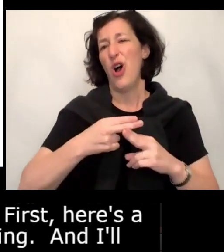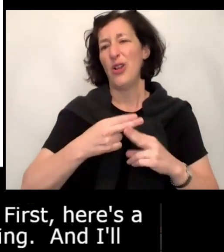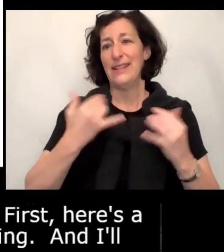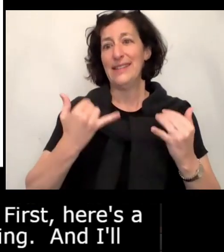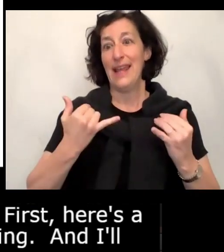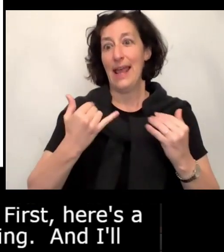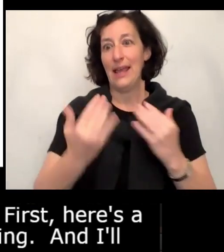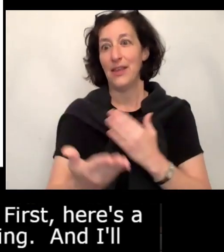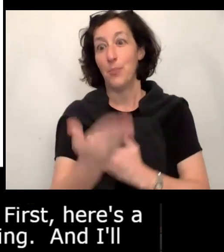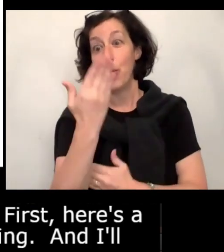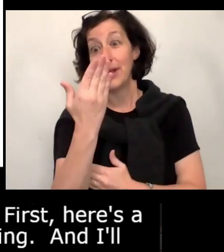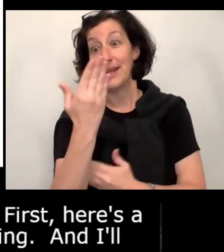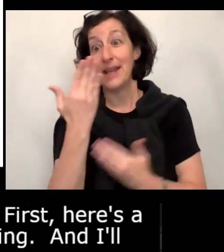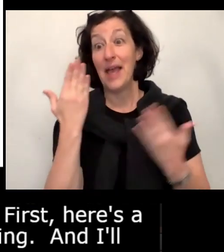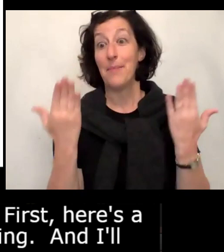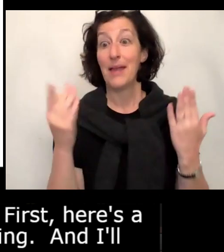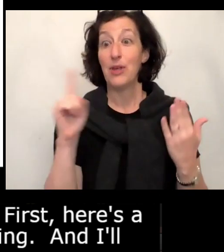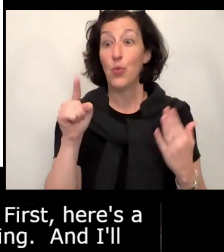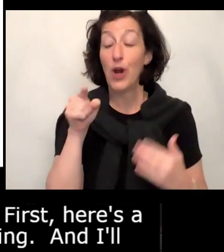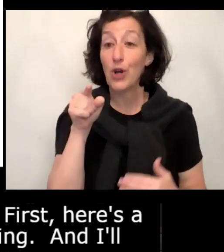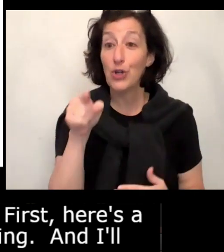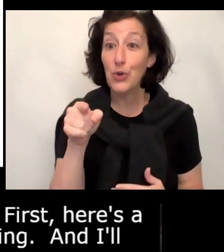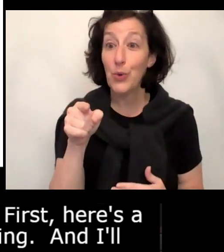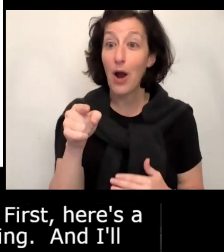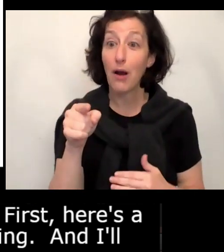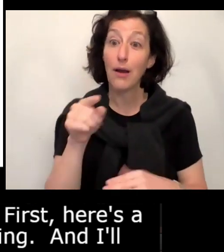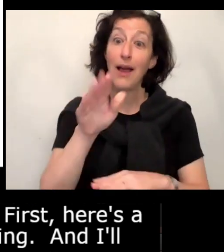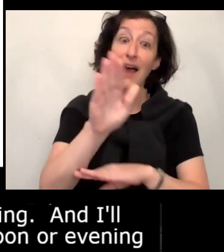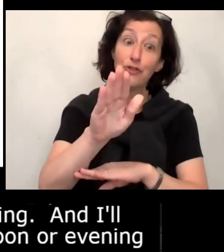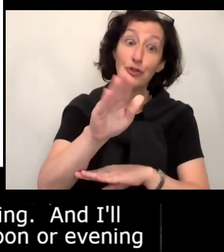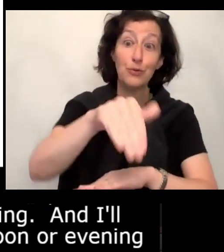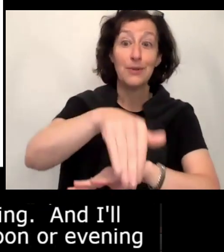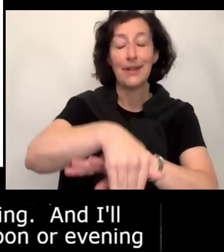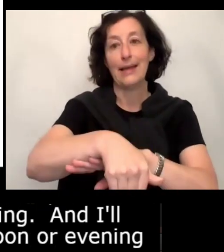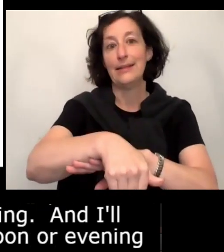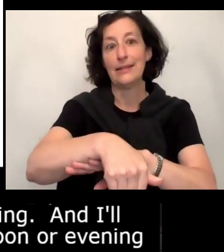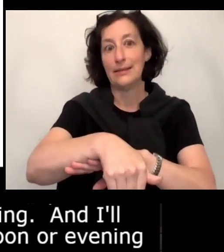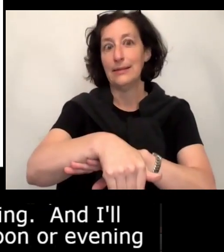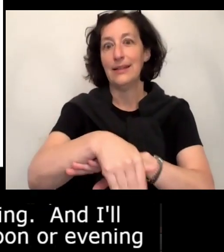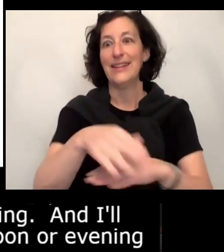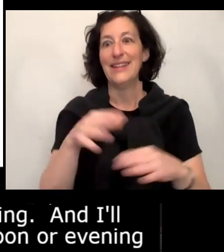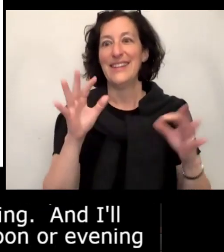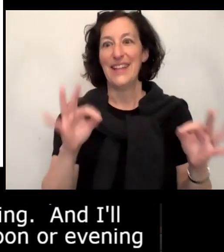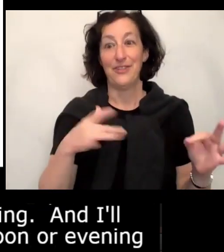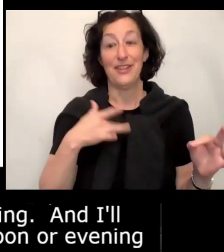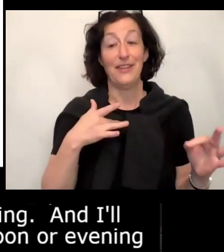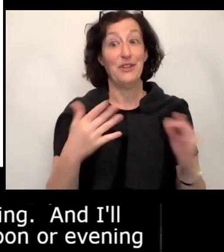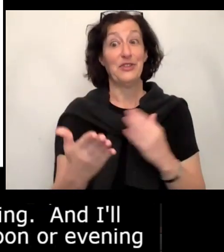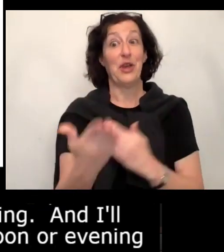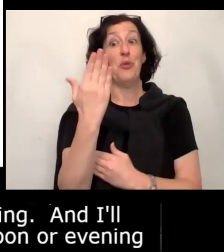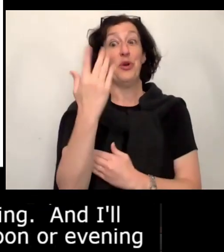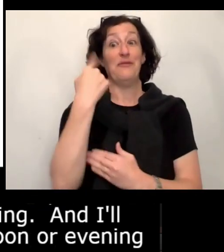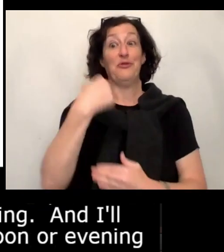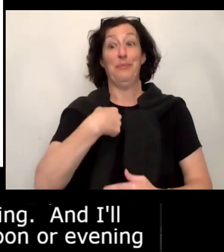may be afternoon or evening for others, because it definitely feels like morning to